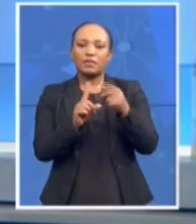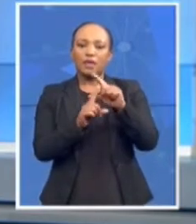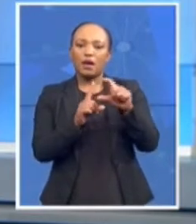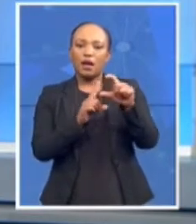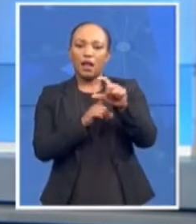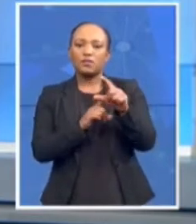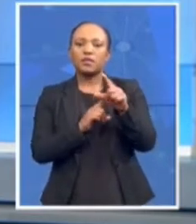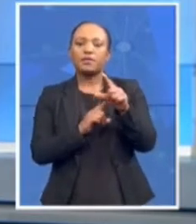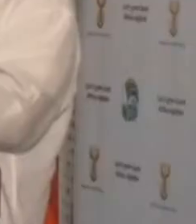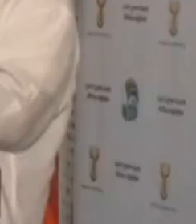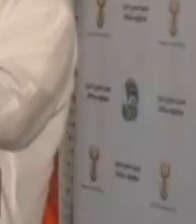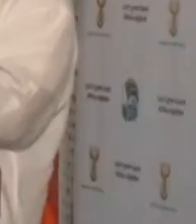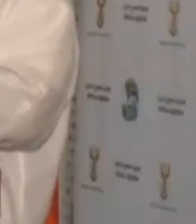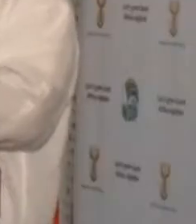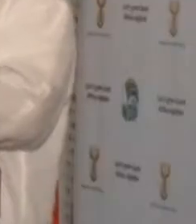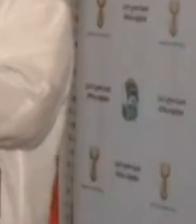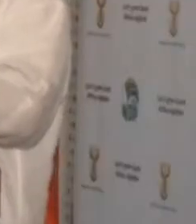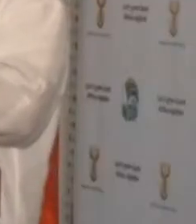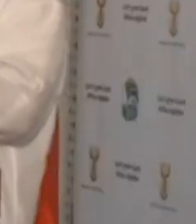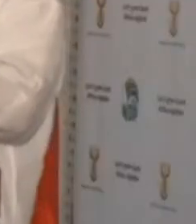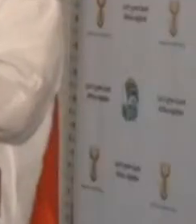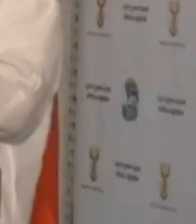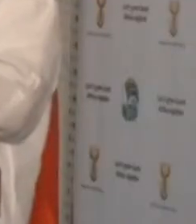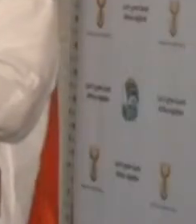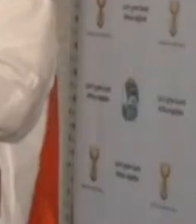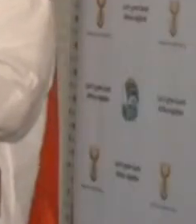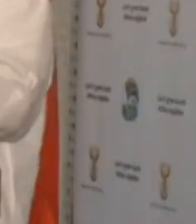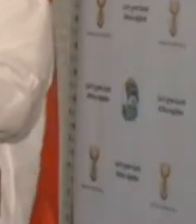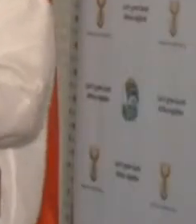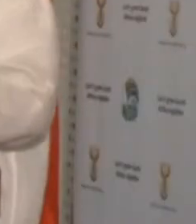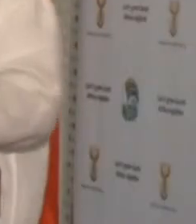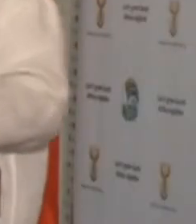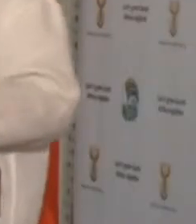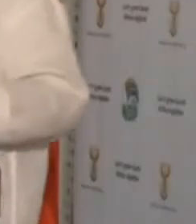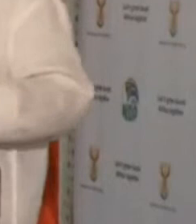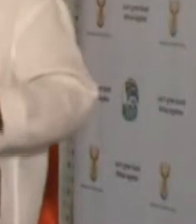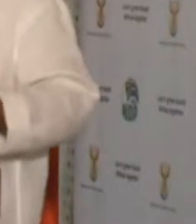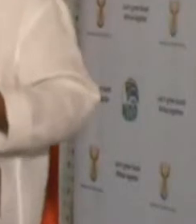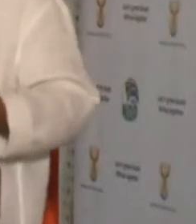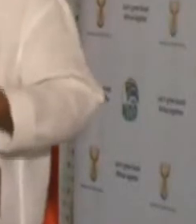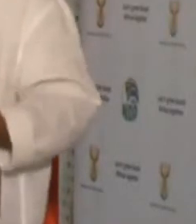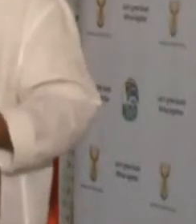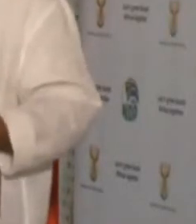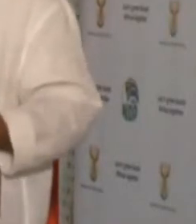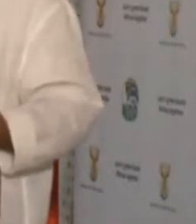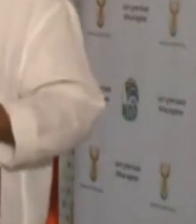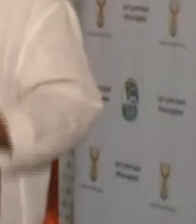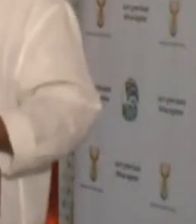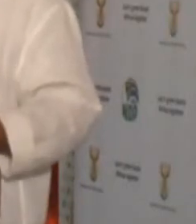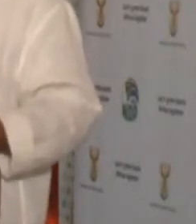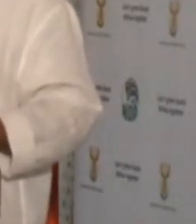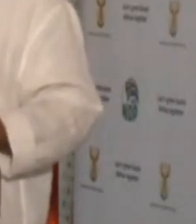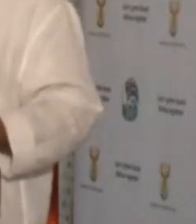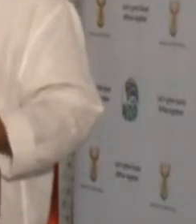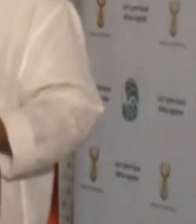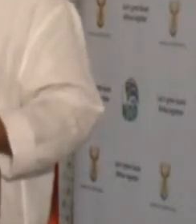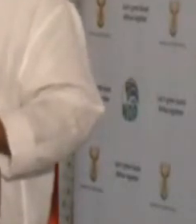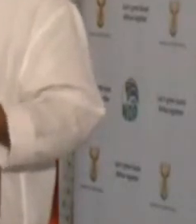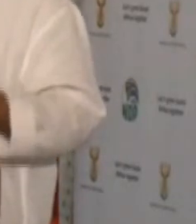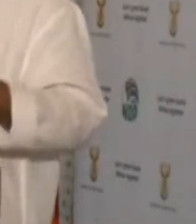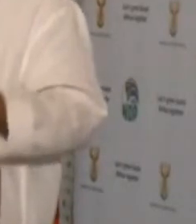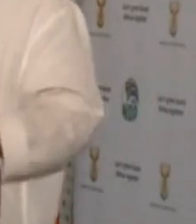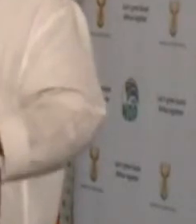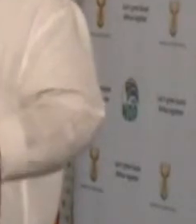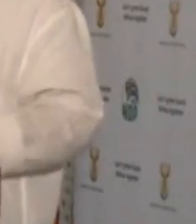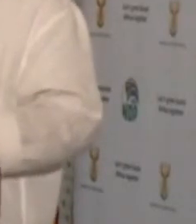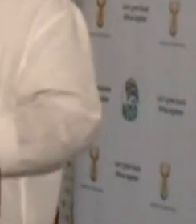no uncertain terms that findings, the recommendations and their implementation. This is where we are now. So